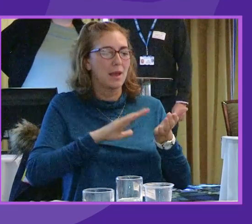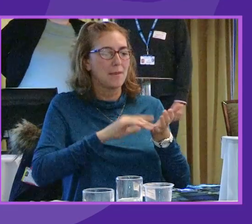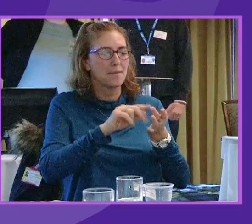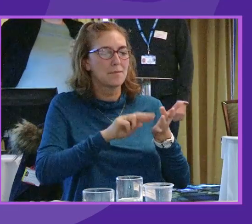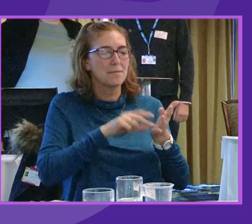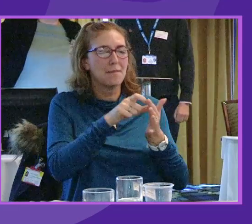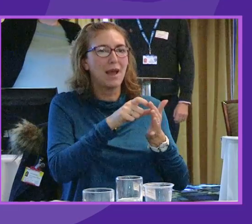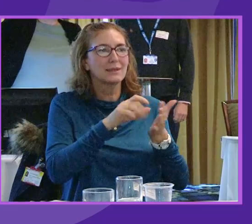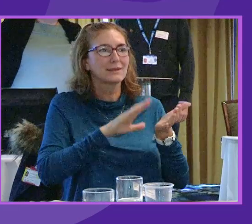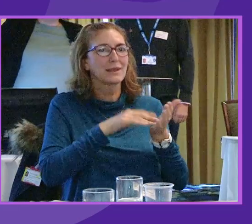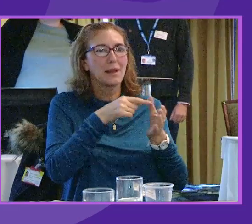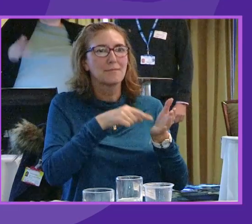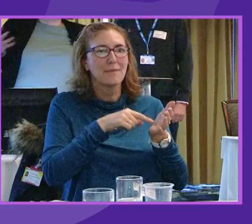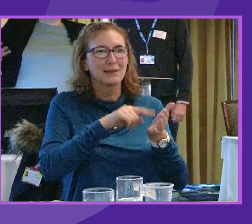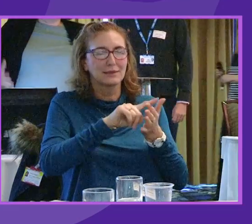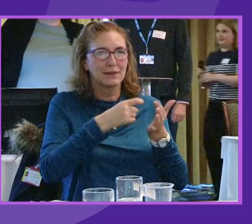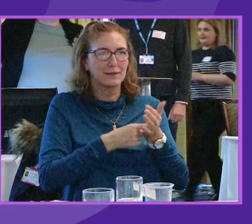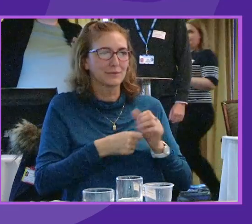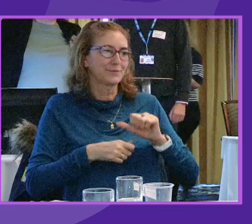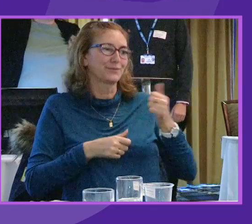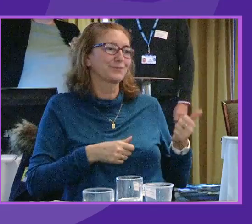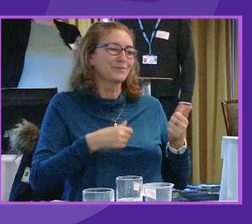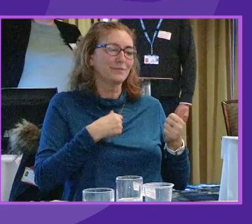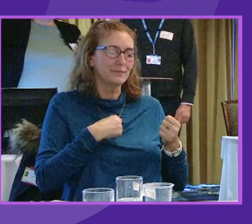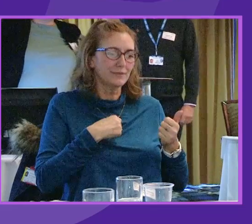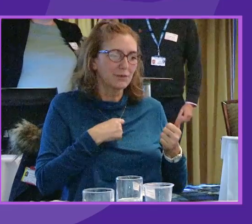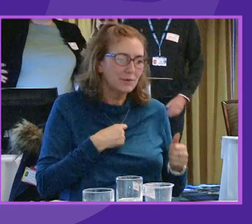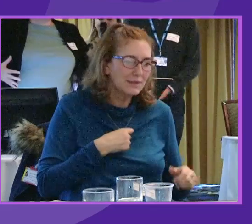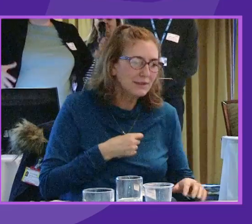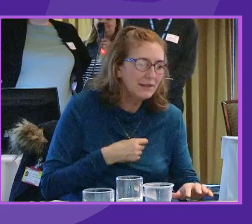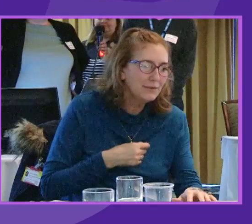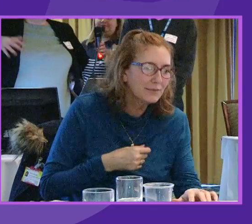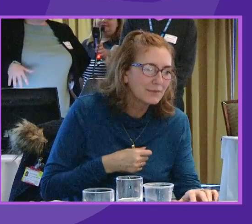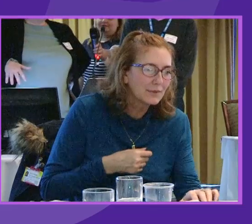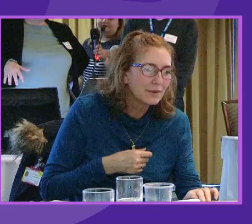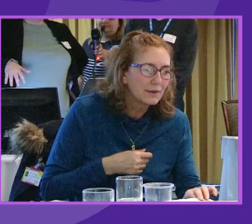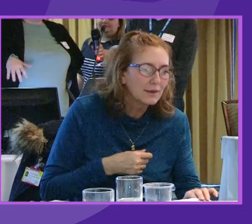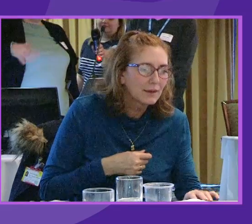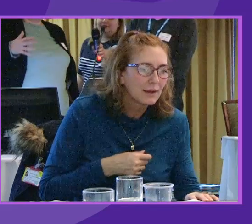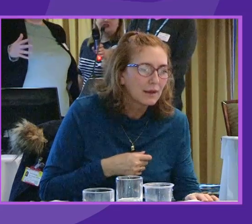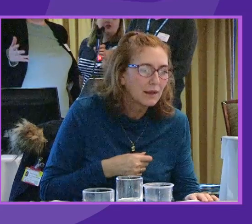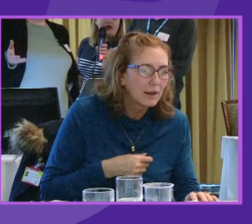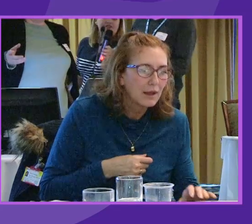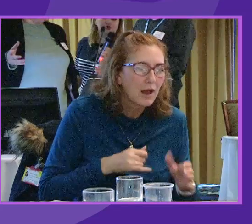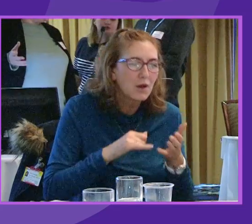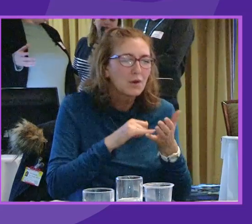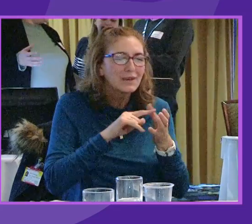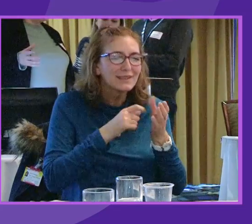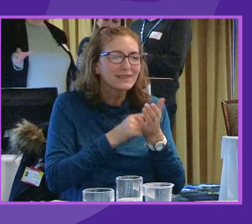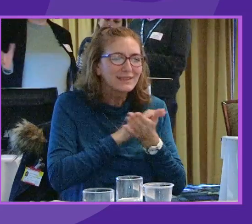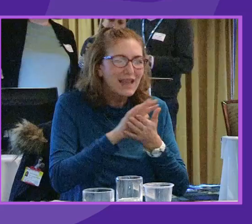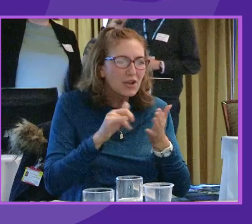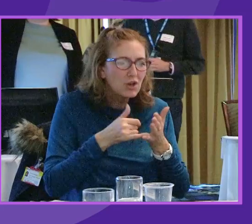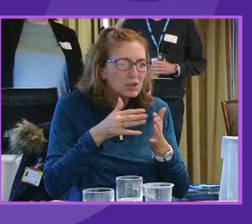Matter. And I'm Sarah Swindley. I'm Chief Executive of Lancashire Women's Centres, who are an IAPT provider, amongst other things. But I'm also